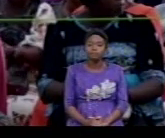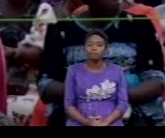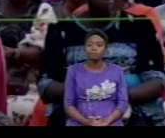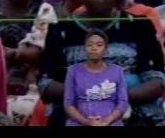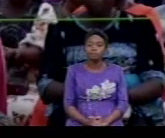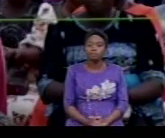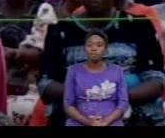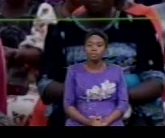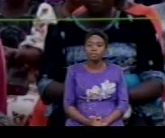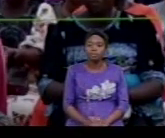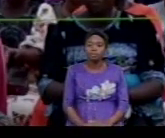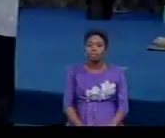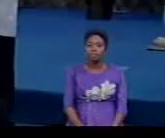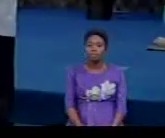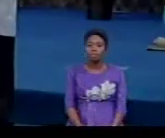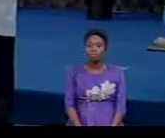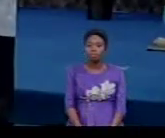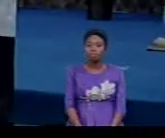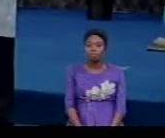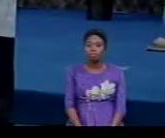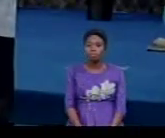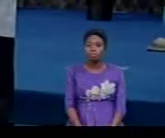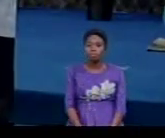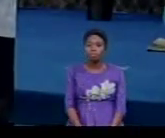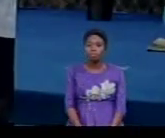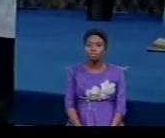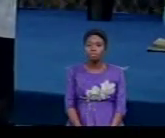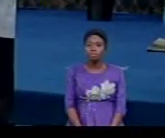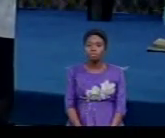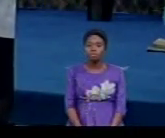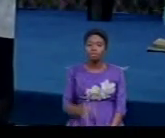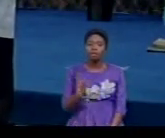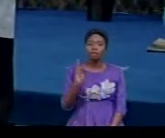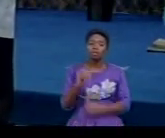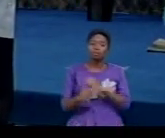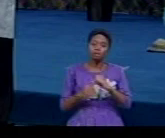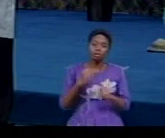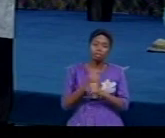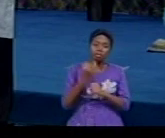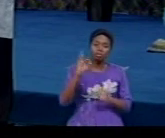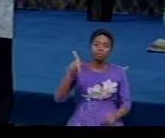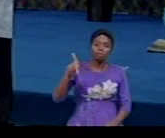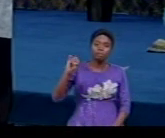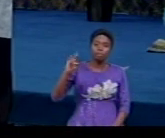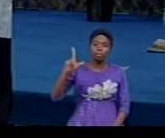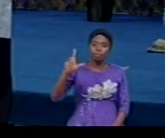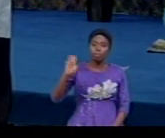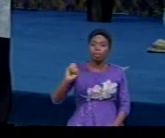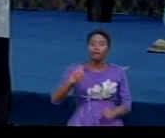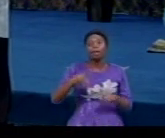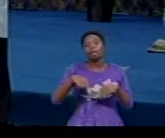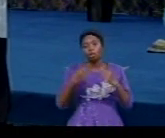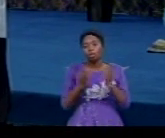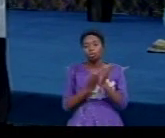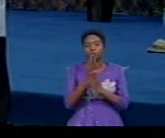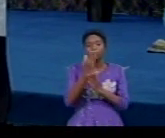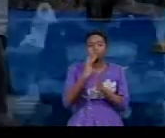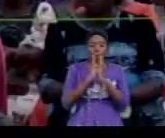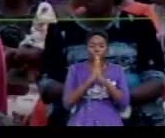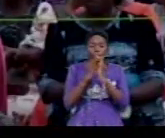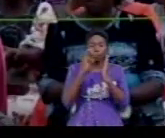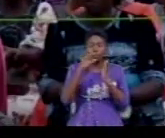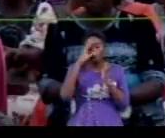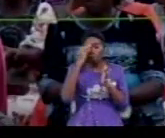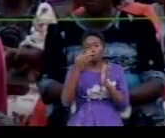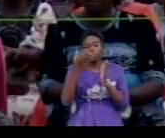Eighteen years of hemorrhoids gone through the prayer of the man of God. Praise the Lord.